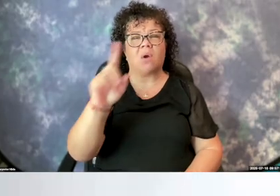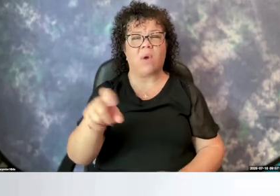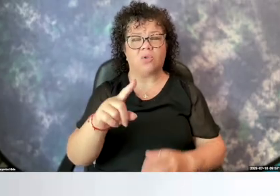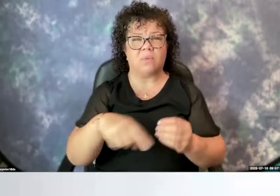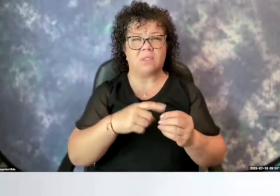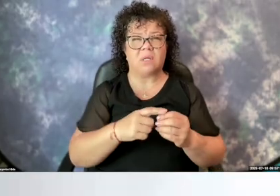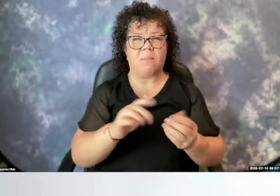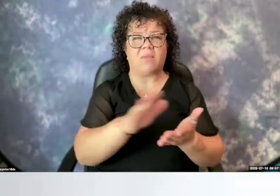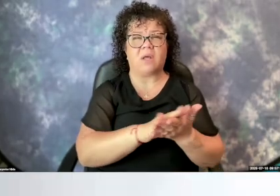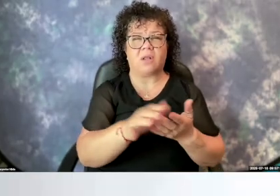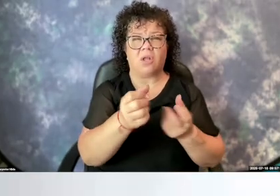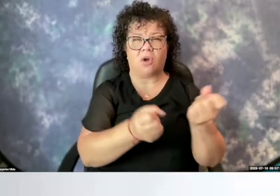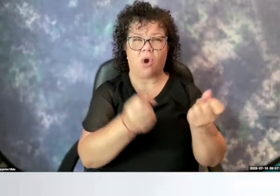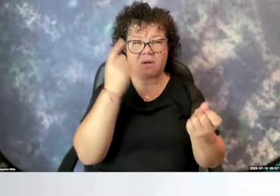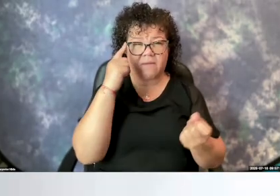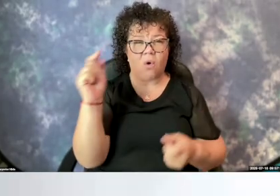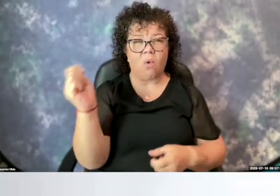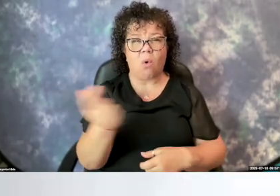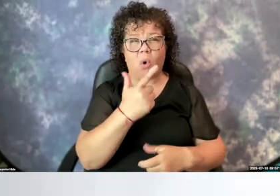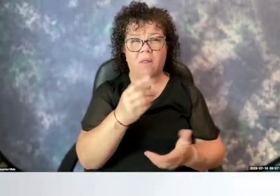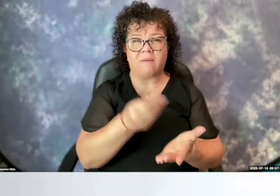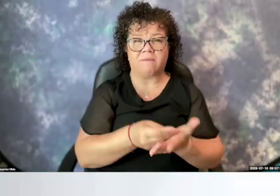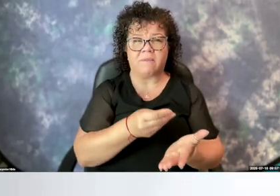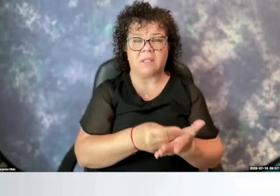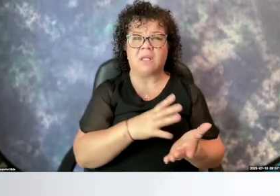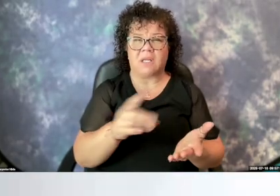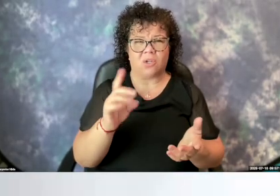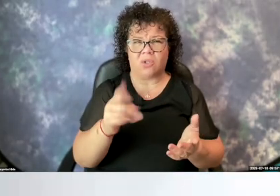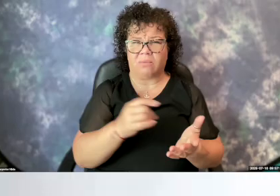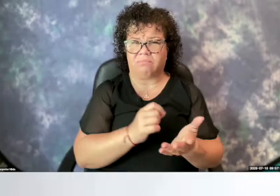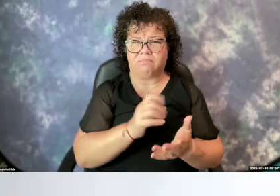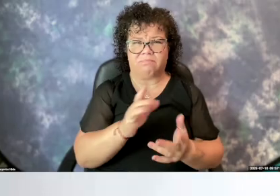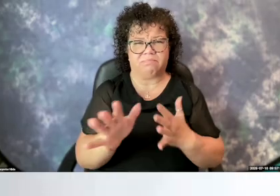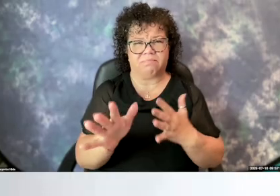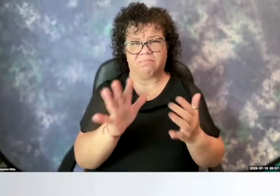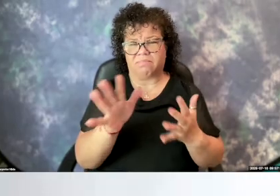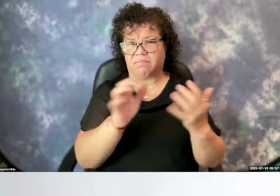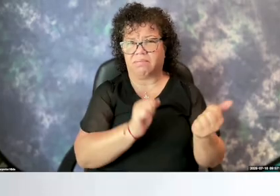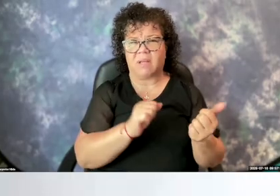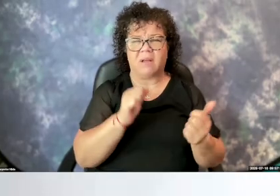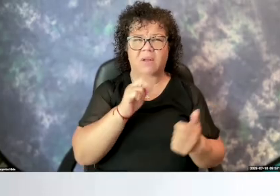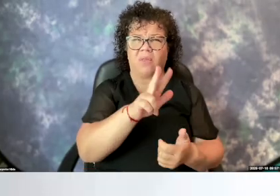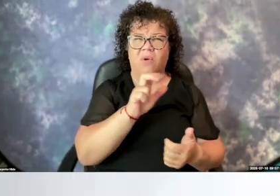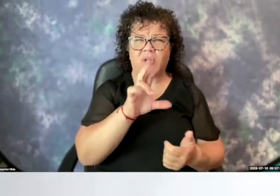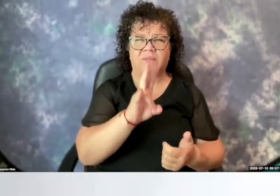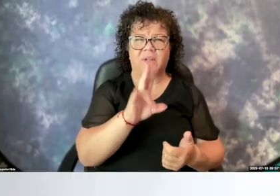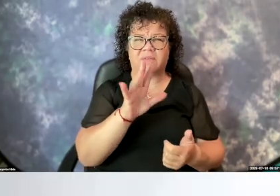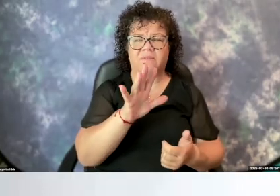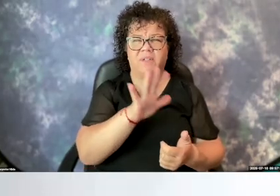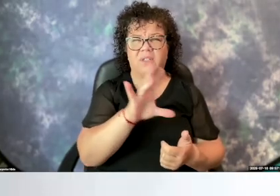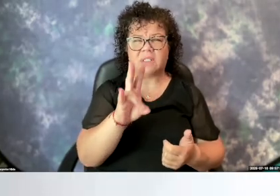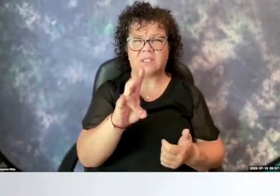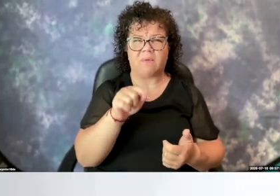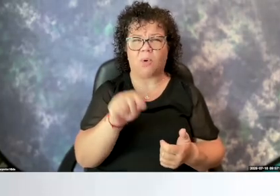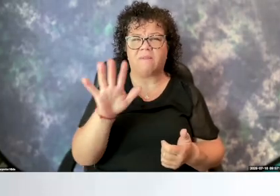Cars for All funding. Kind of went through that really quick. The allocation was $357.5 million to